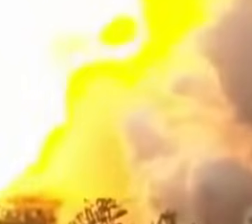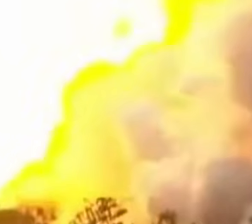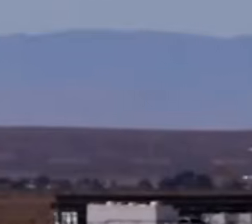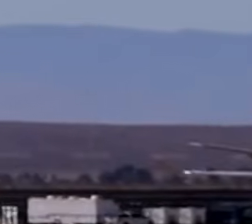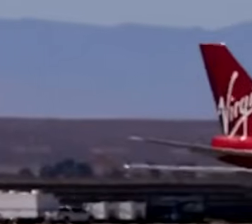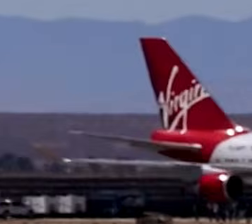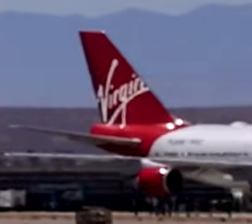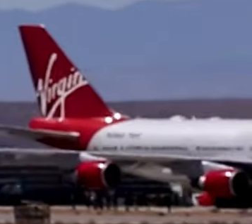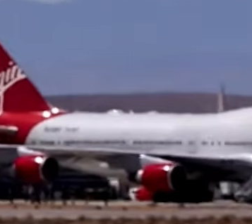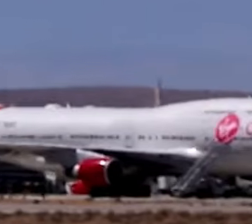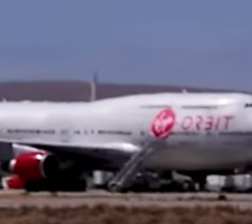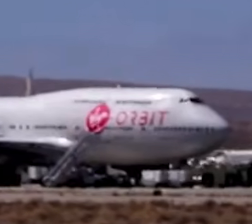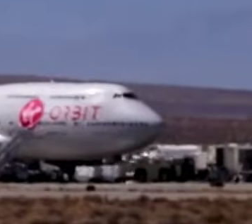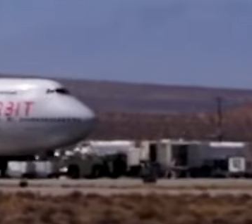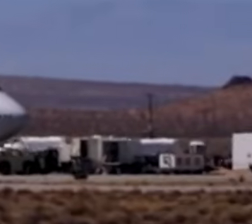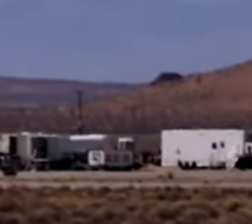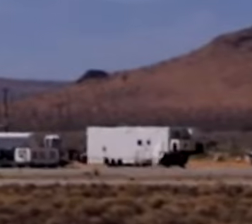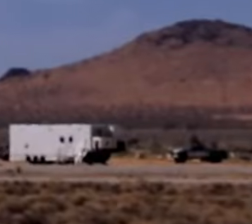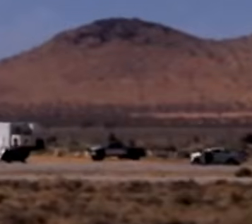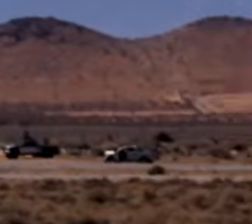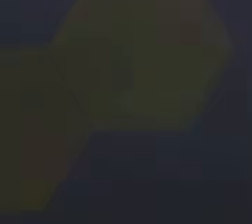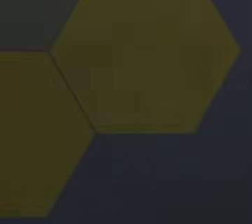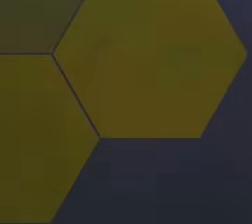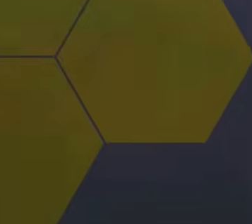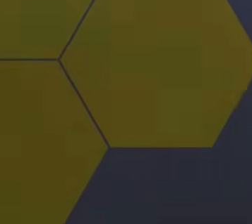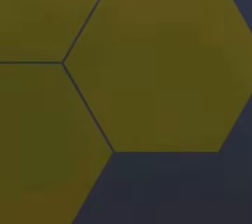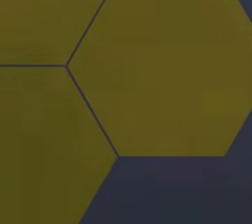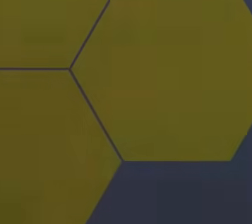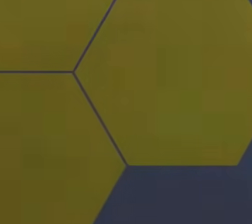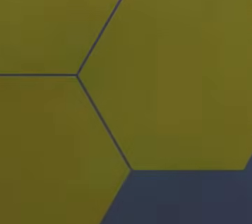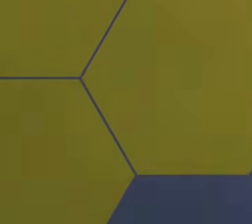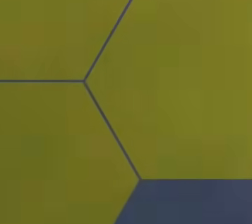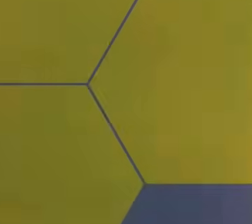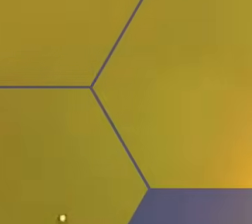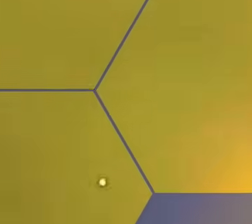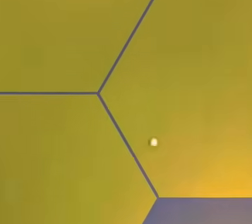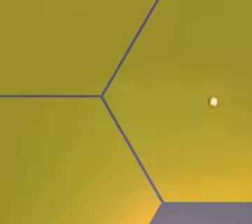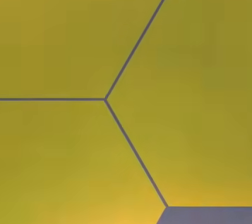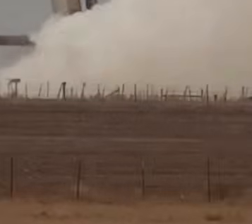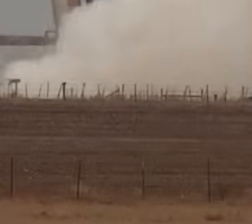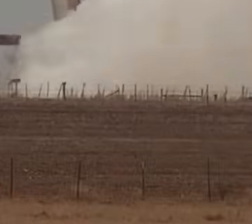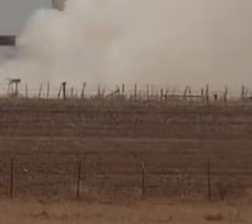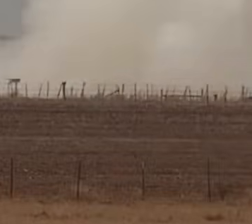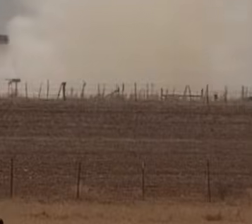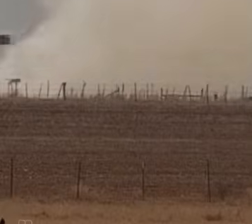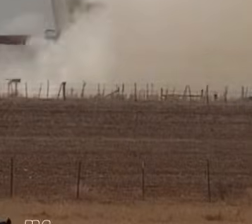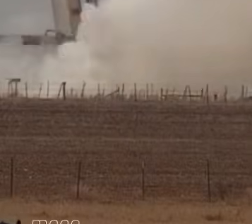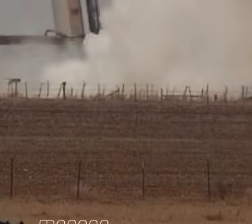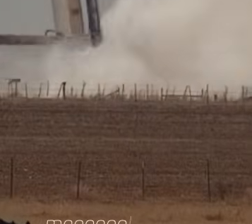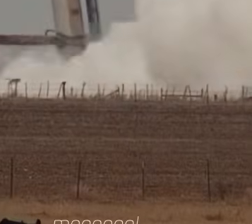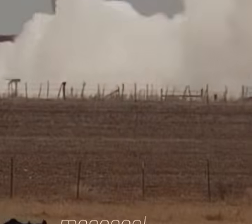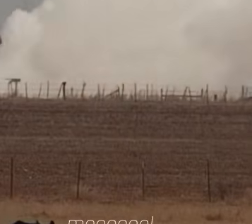that. Put that in the big bag, 343 unfolds to go. Indeed.